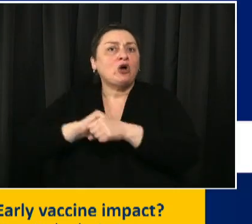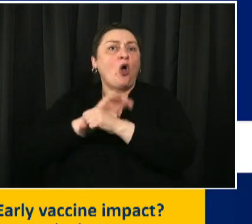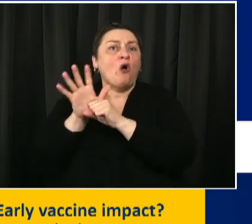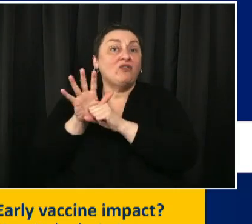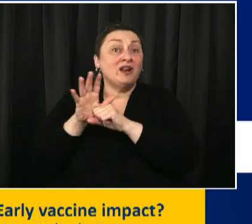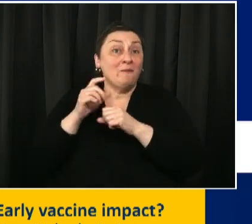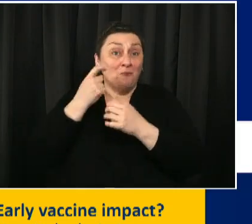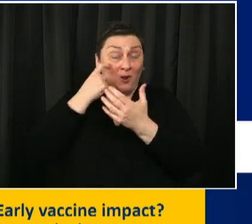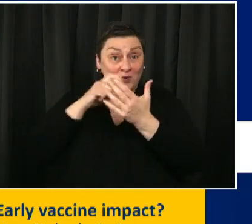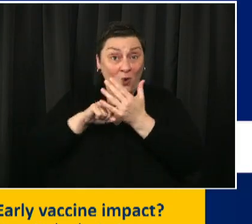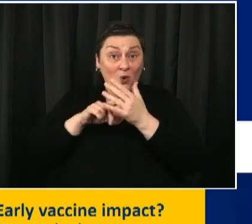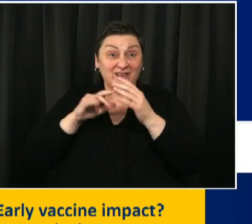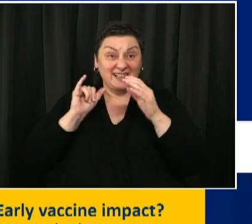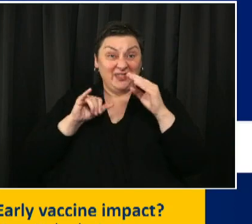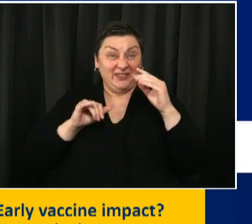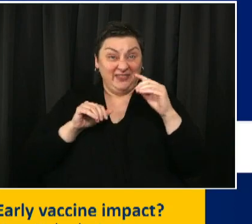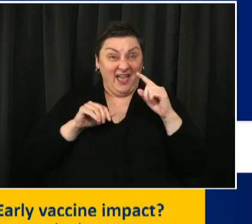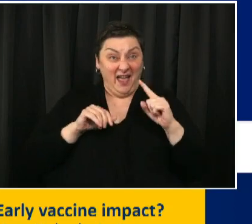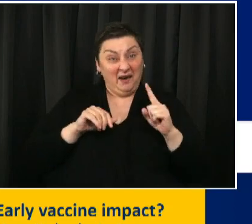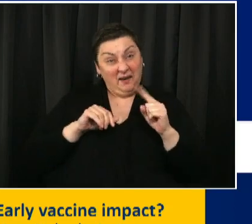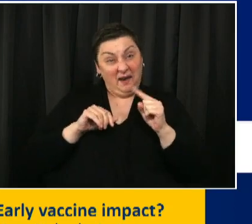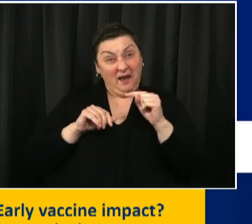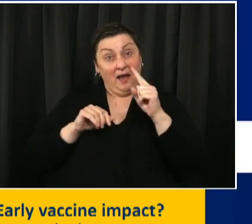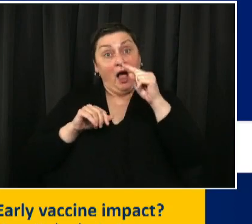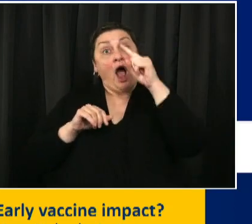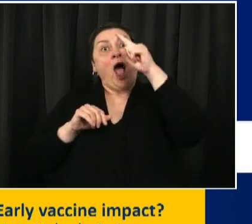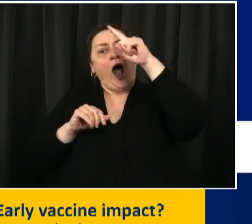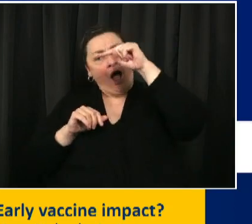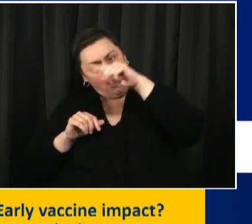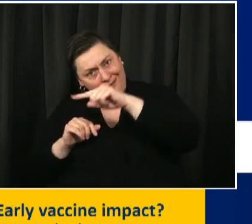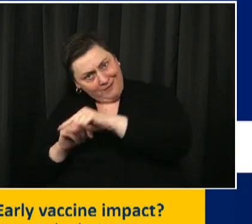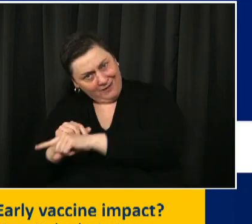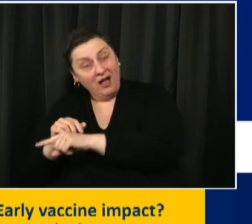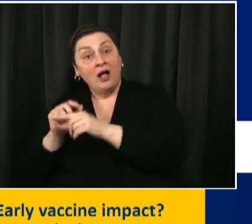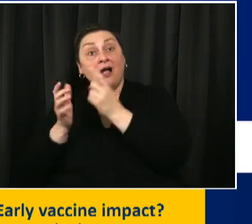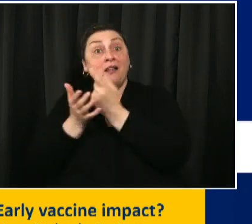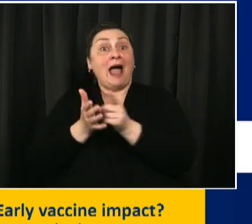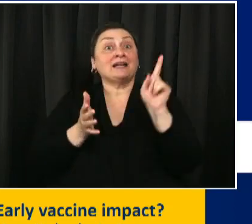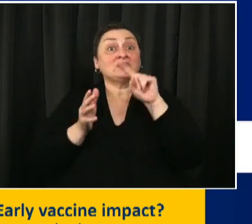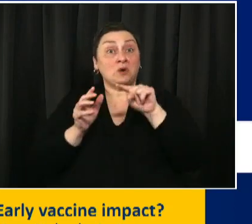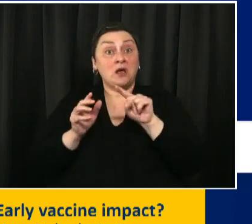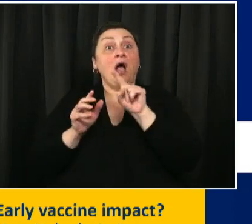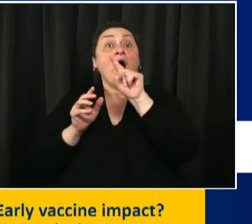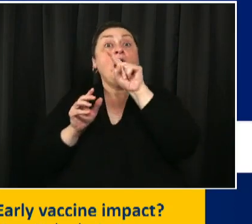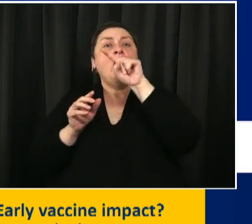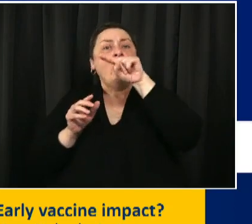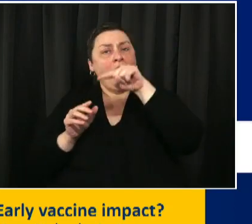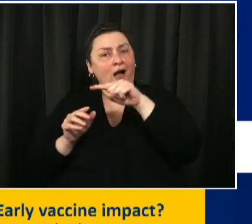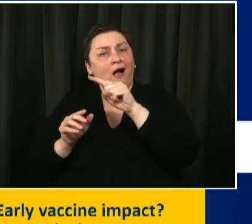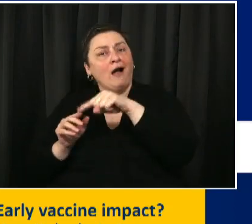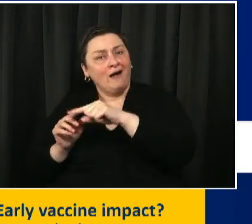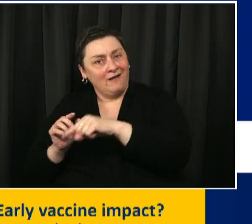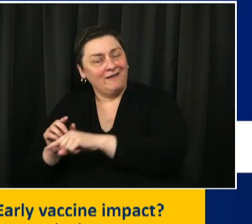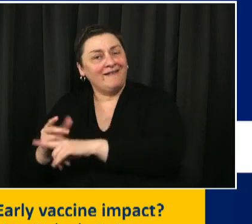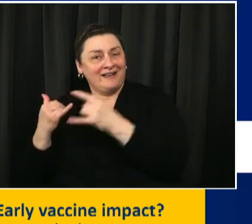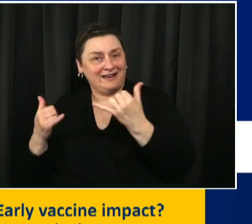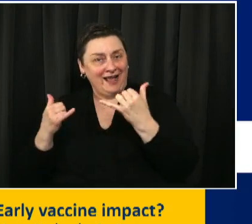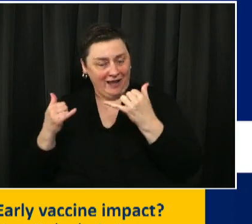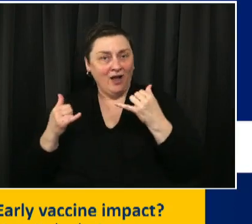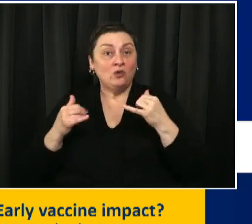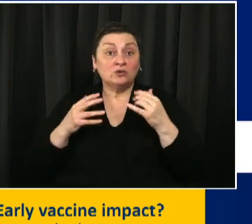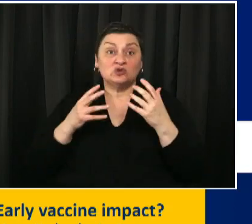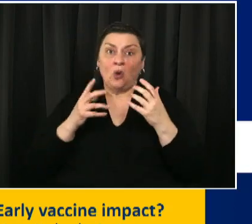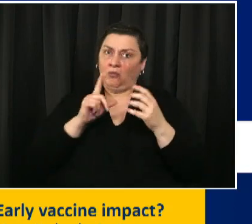curve over the last week. So we are starting to see the consequences, the beneficial consequences